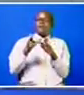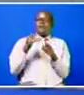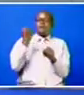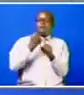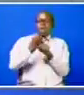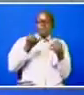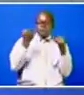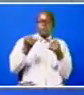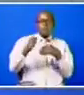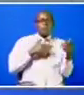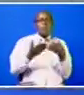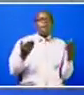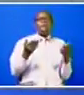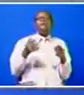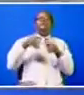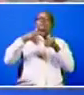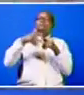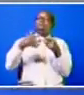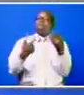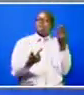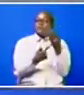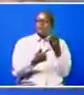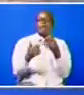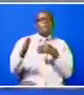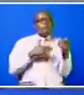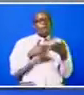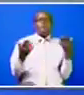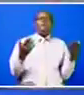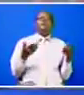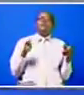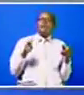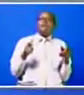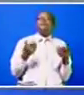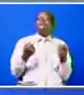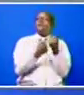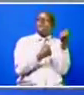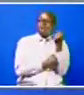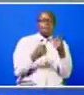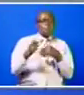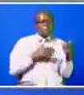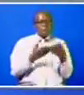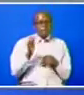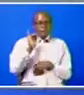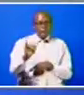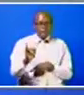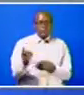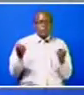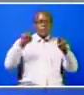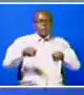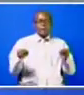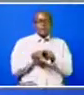And whenever something gets digitized, whether it's pictures or voice or video, it gets transformed forever. That's about to happen to